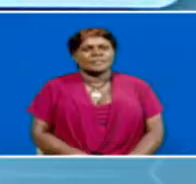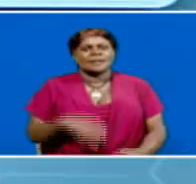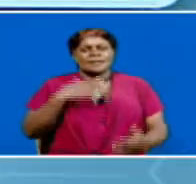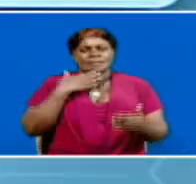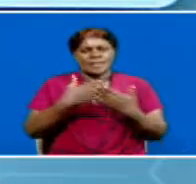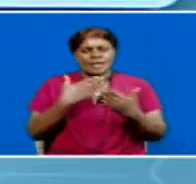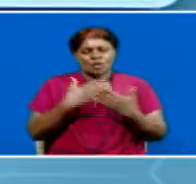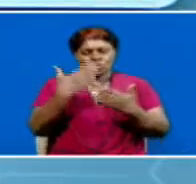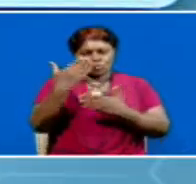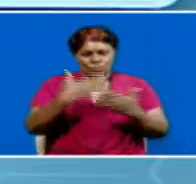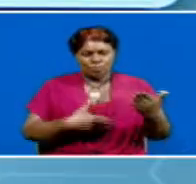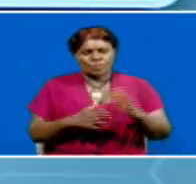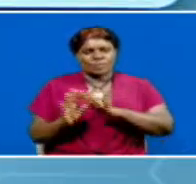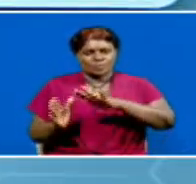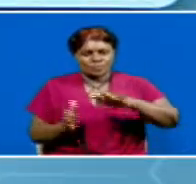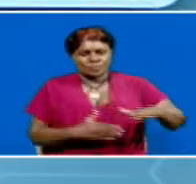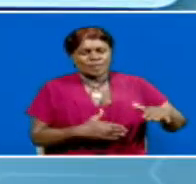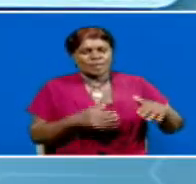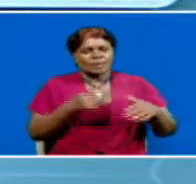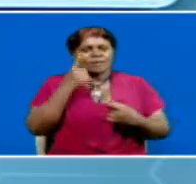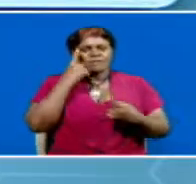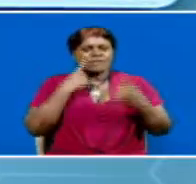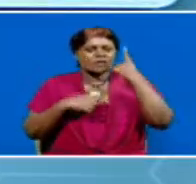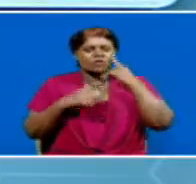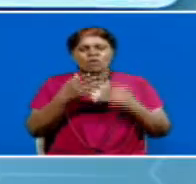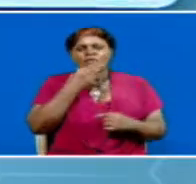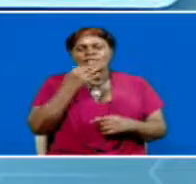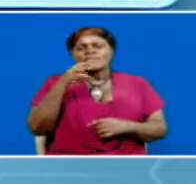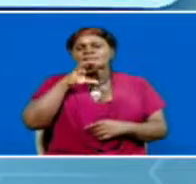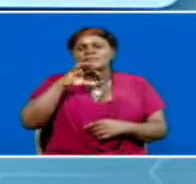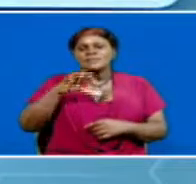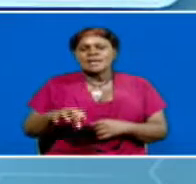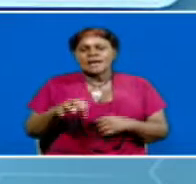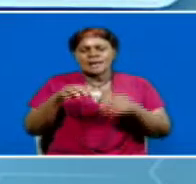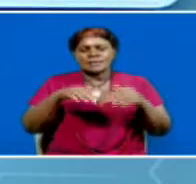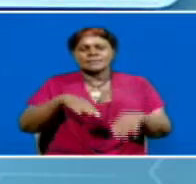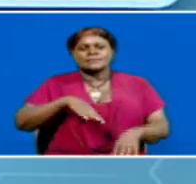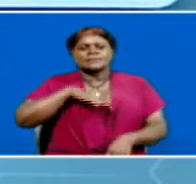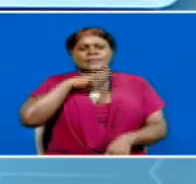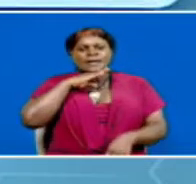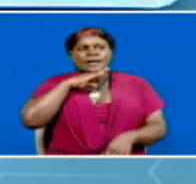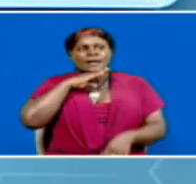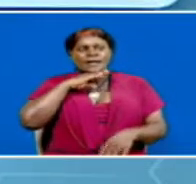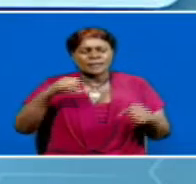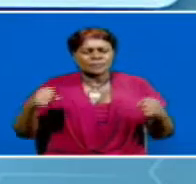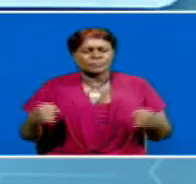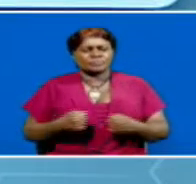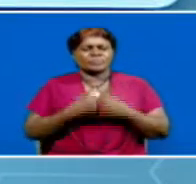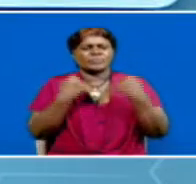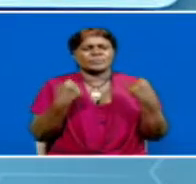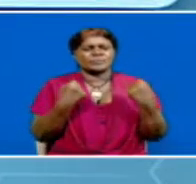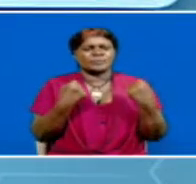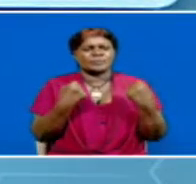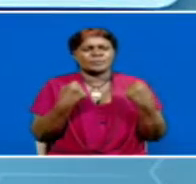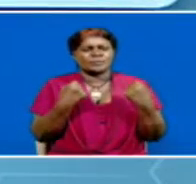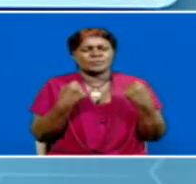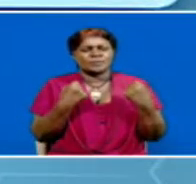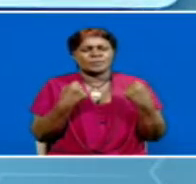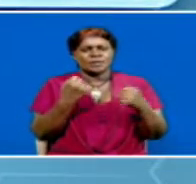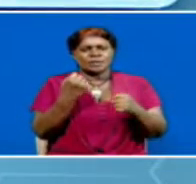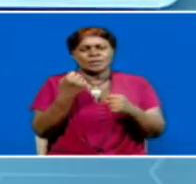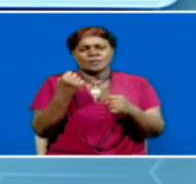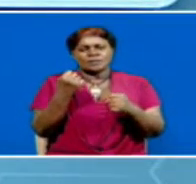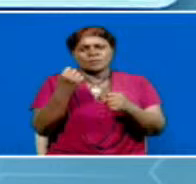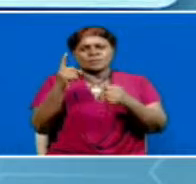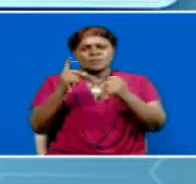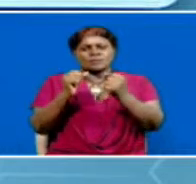Thank you, Beldin, for that report. Now, the funeral of a father and son who died in a horrific road accident in Bowoni on